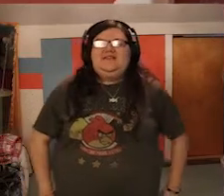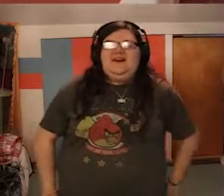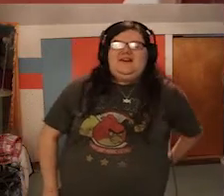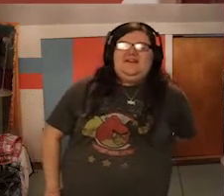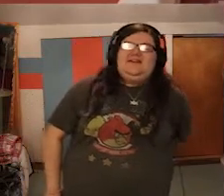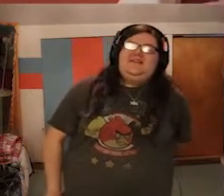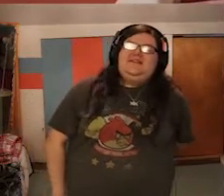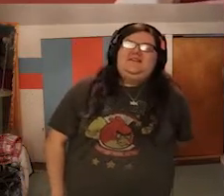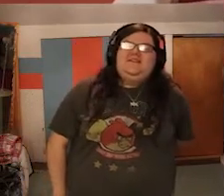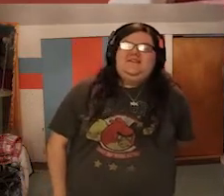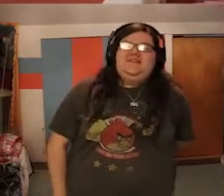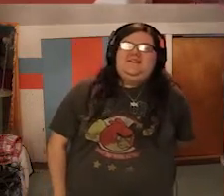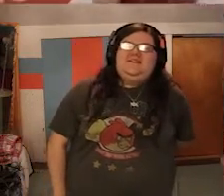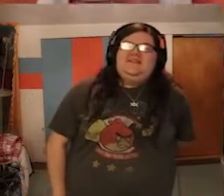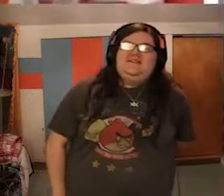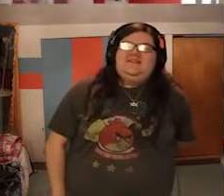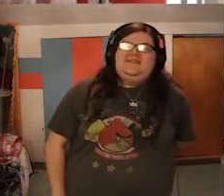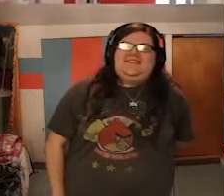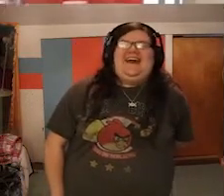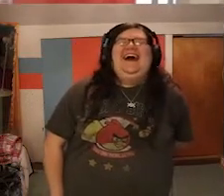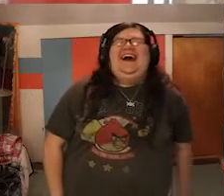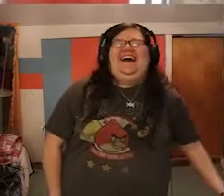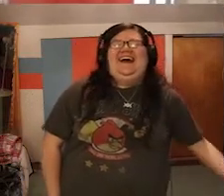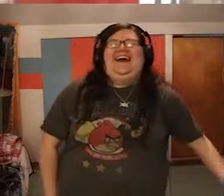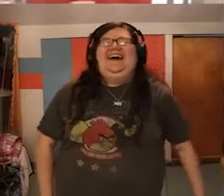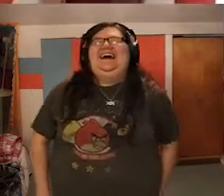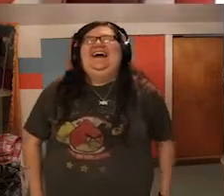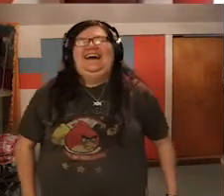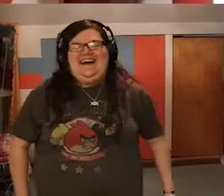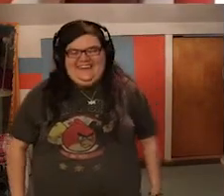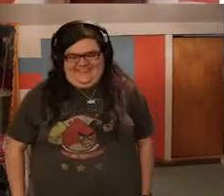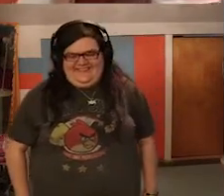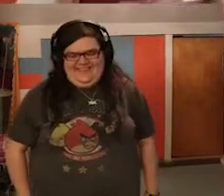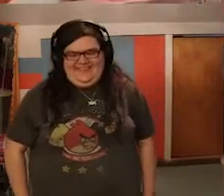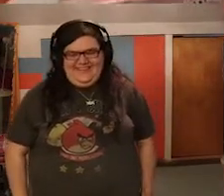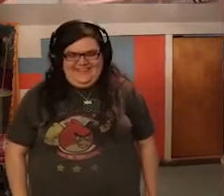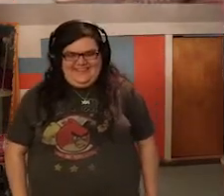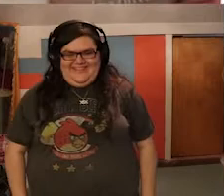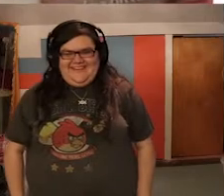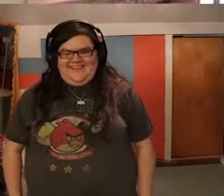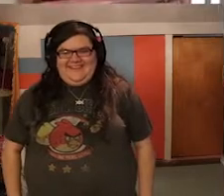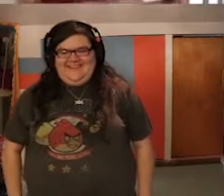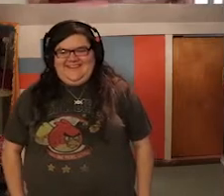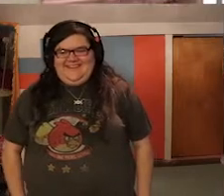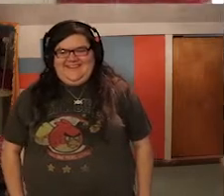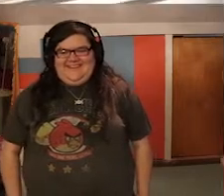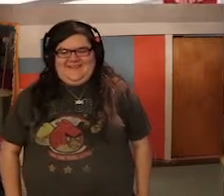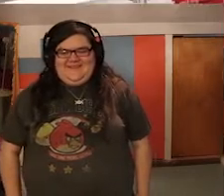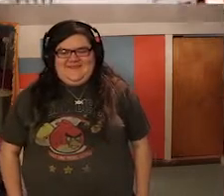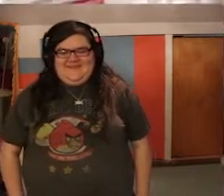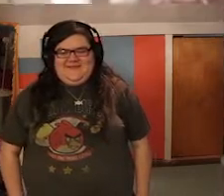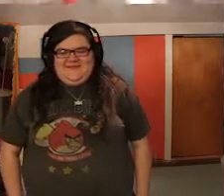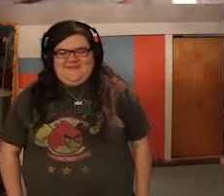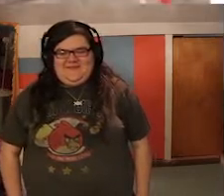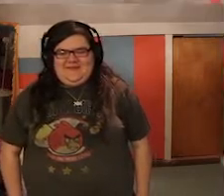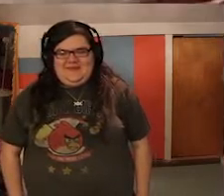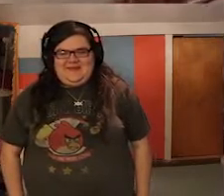mate? Yeah. Well, I'm going to do a strip of red instead. She loves orange. So I'm going to make them orange.